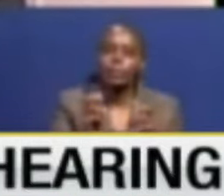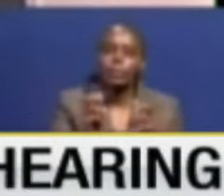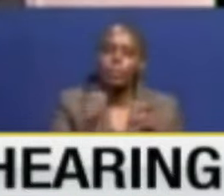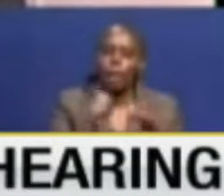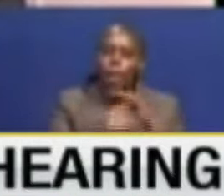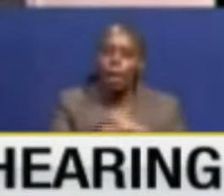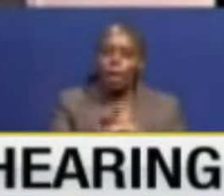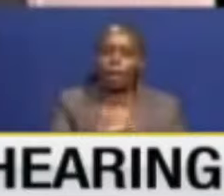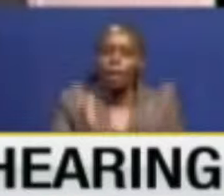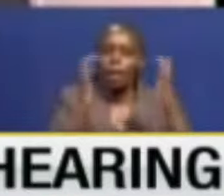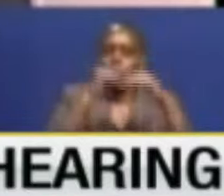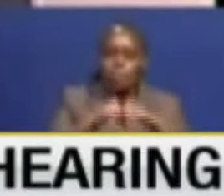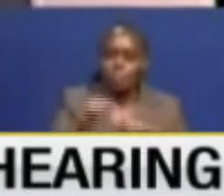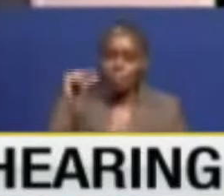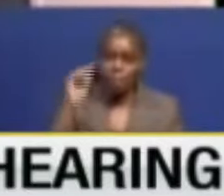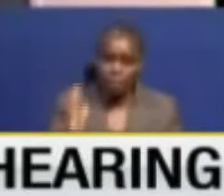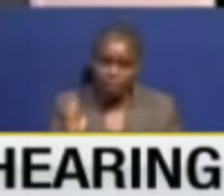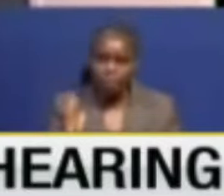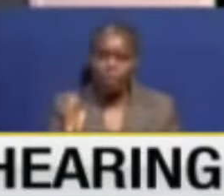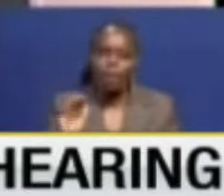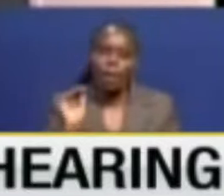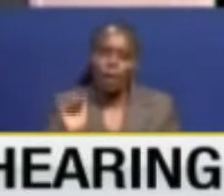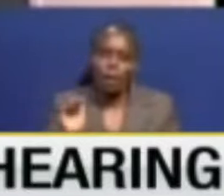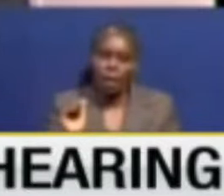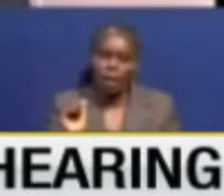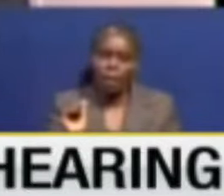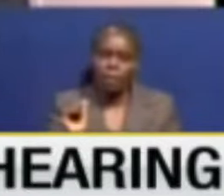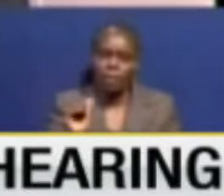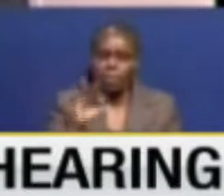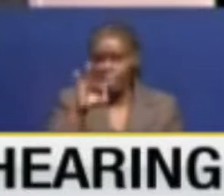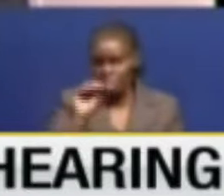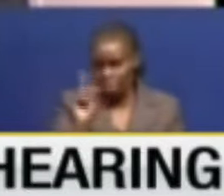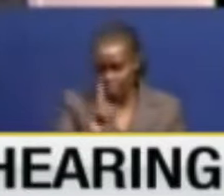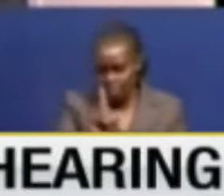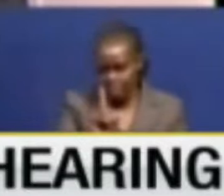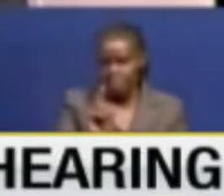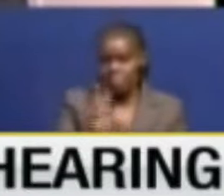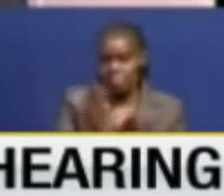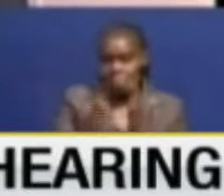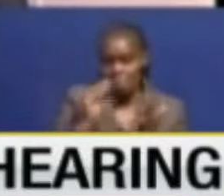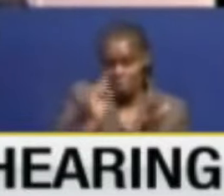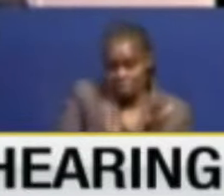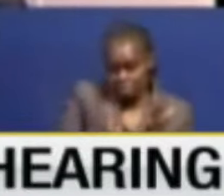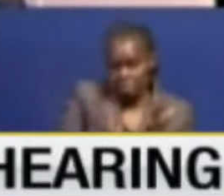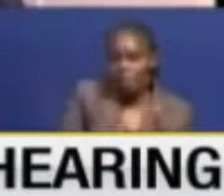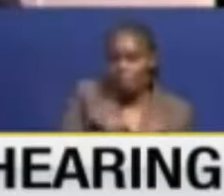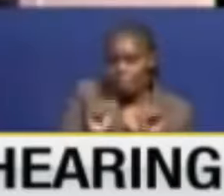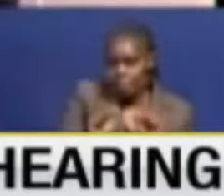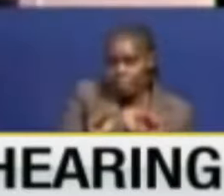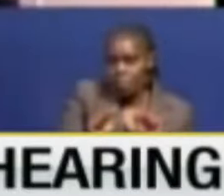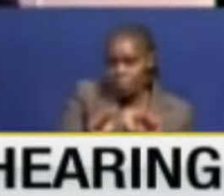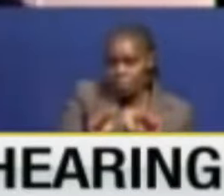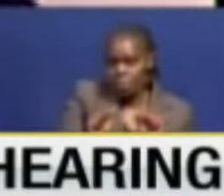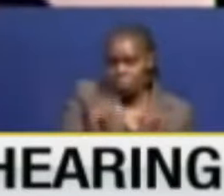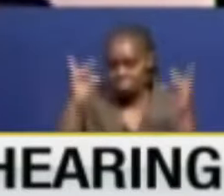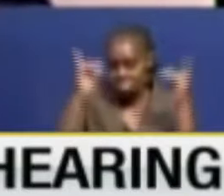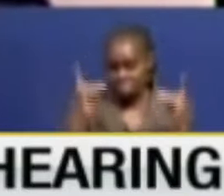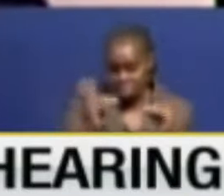Assembly or the Governor shall be urged for not more than 30 minutes unless the Speaker otherwise